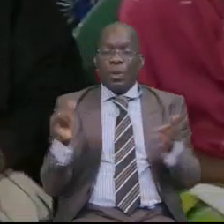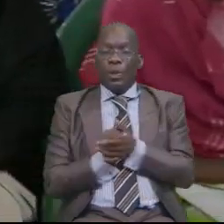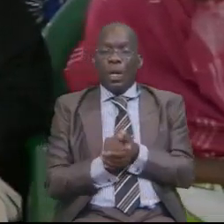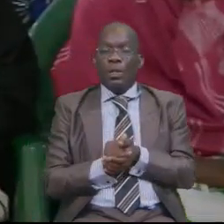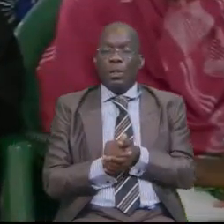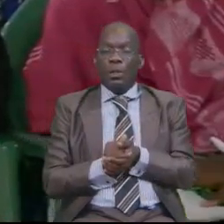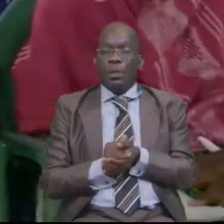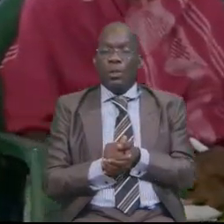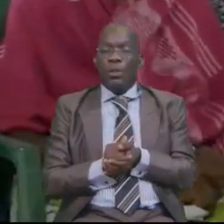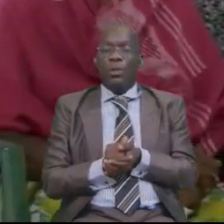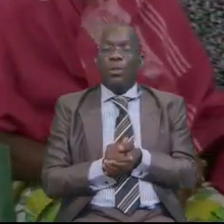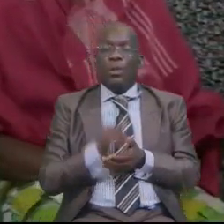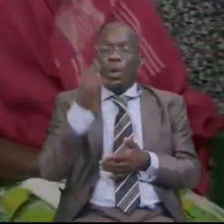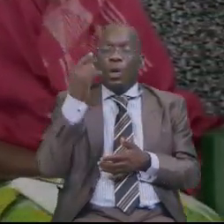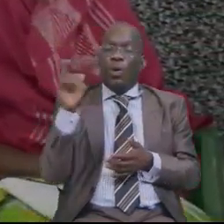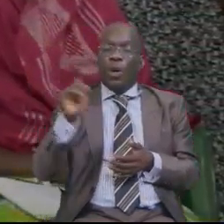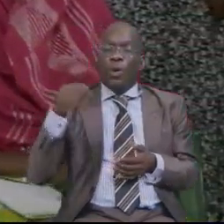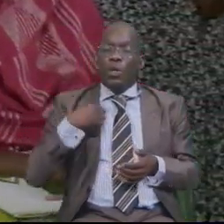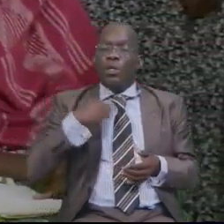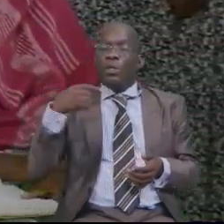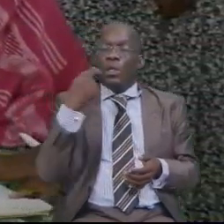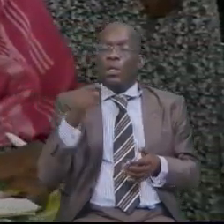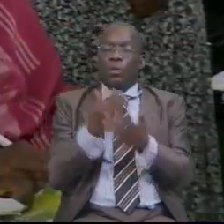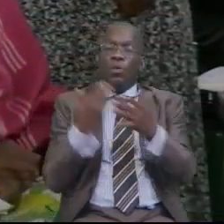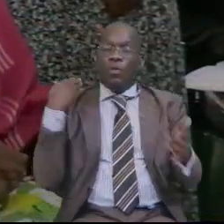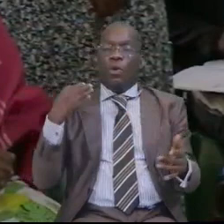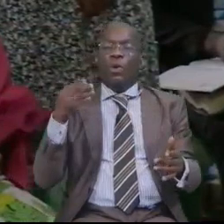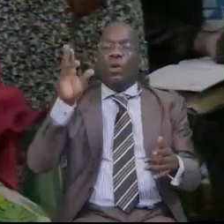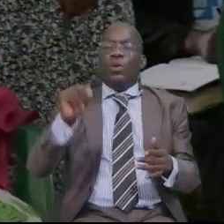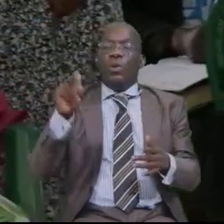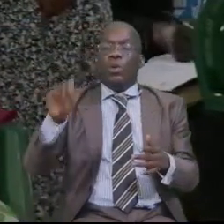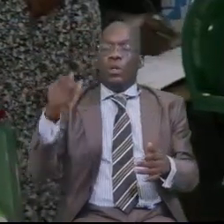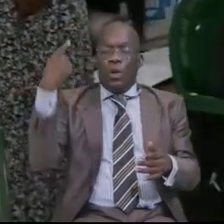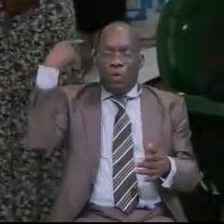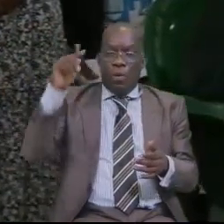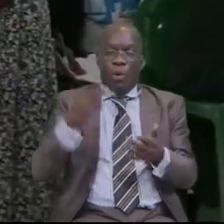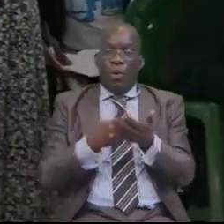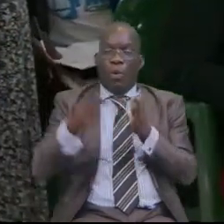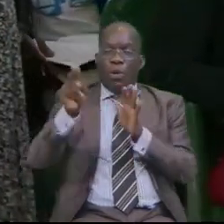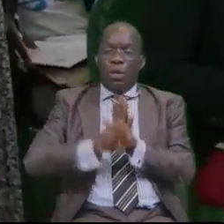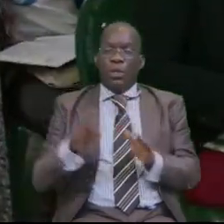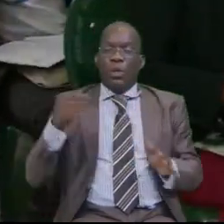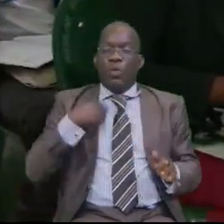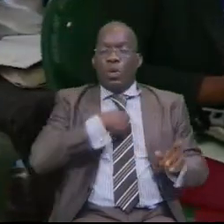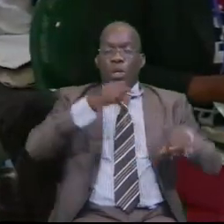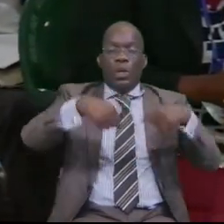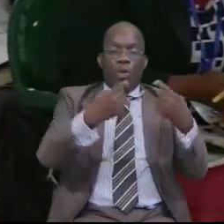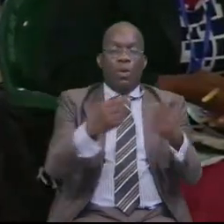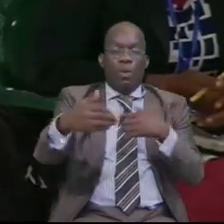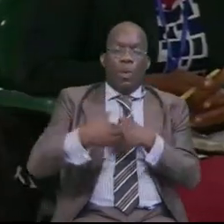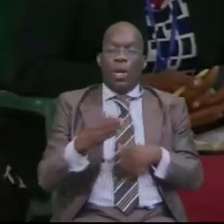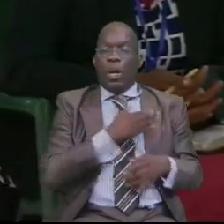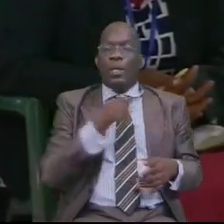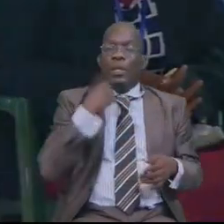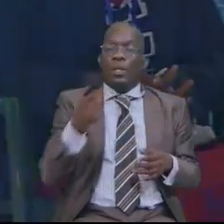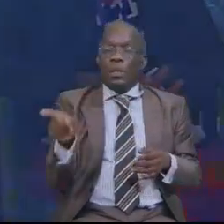said before, no need for holiness, now we go back and we tell them, blessed are the pure